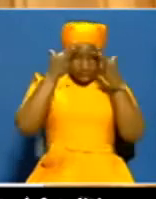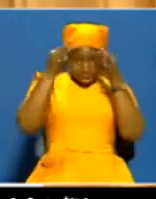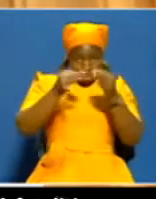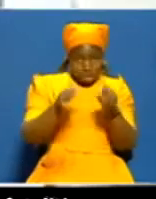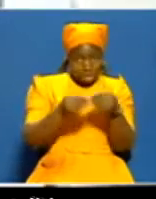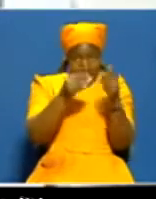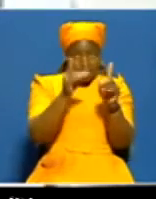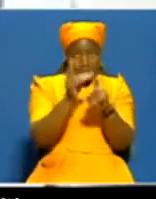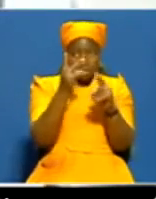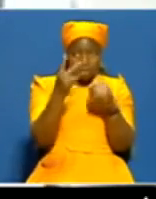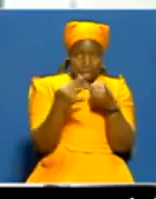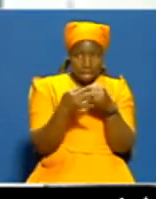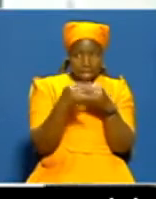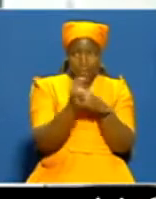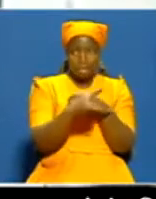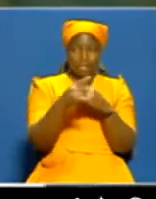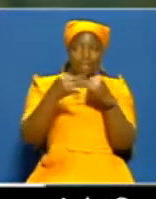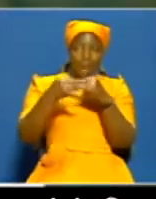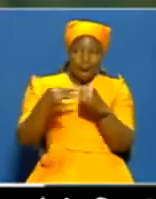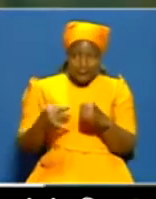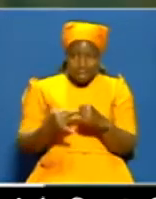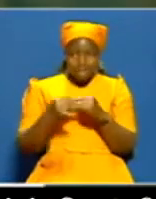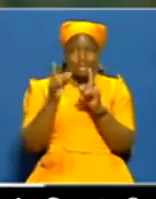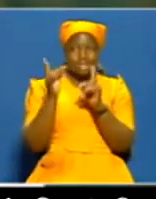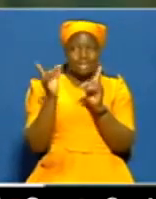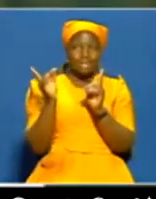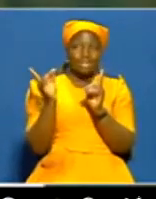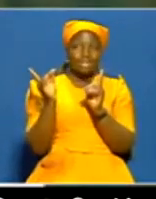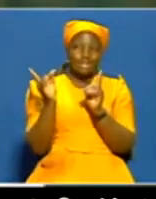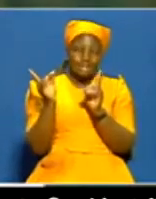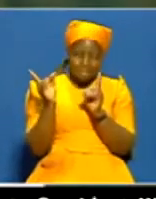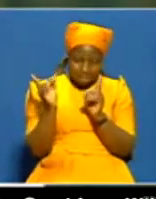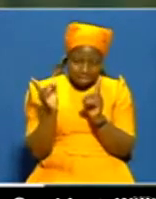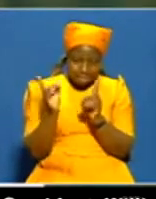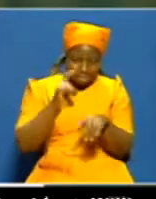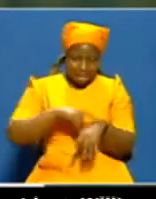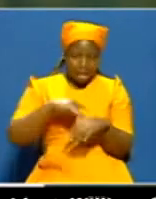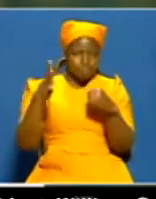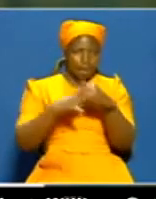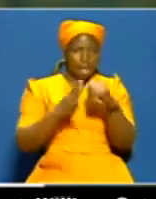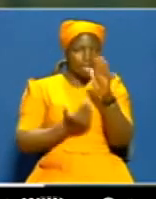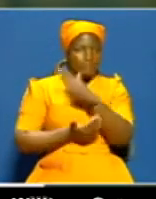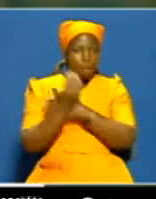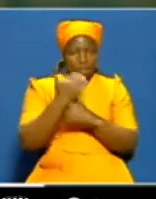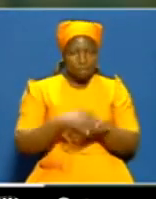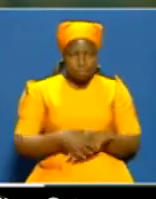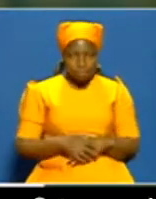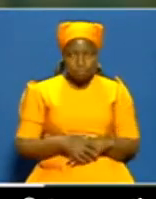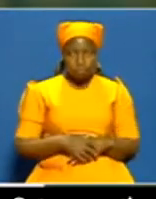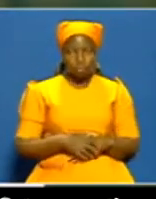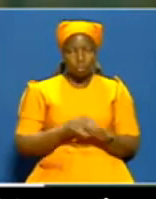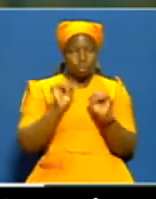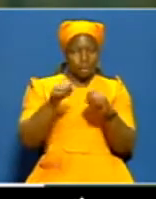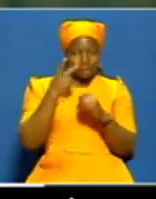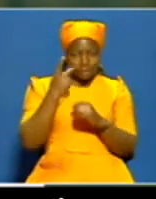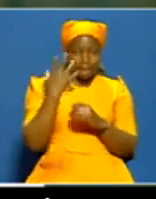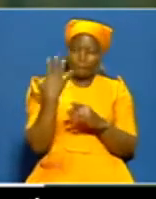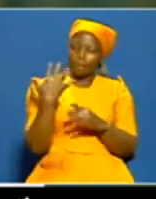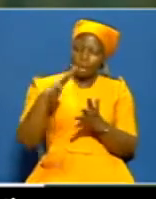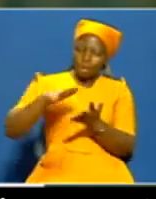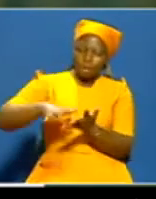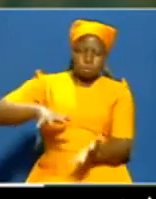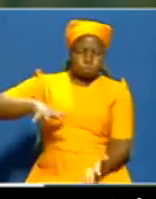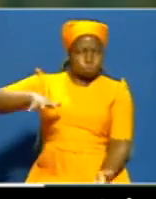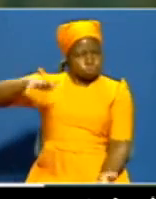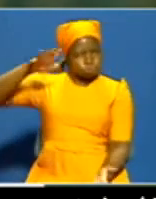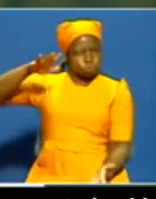of August at 9 a.m. Very good preparation. You can see the volumes of papers and documents that we